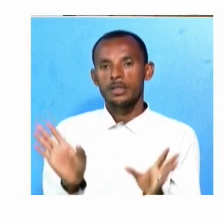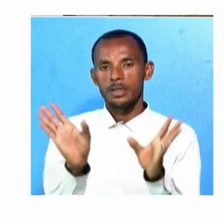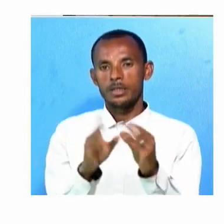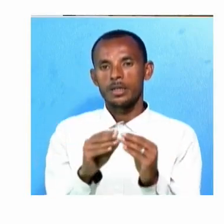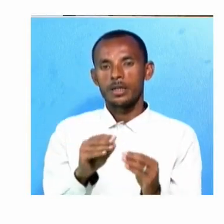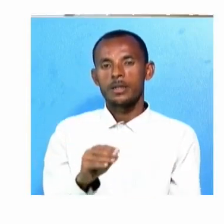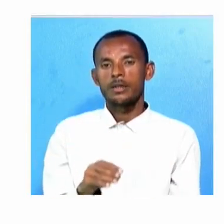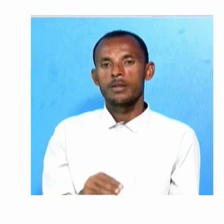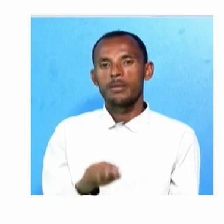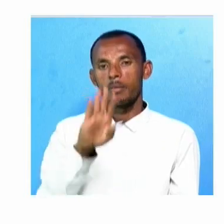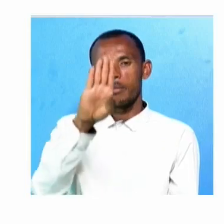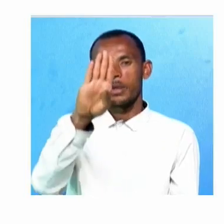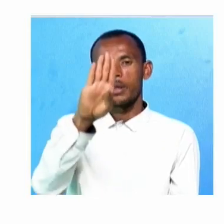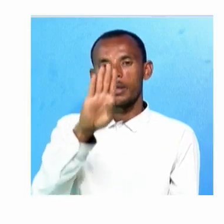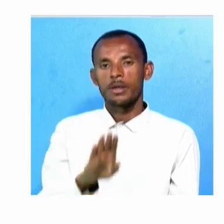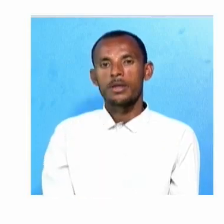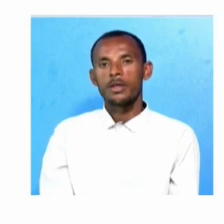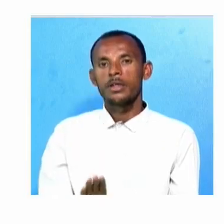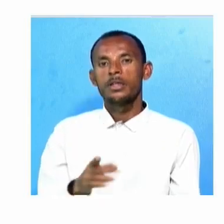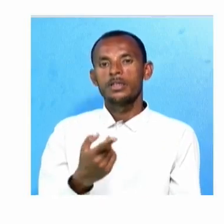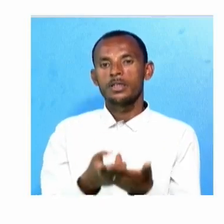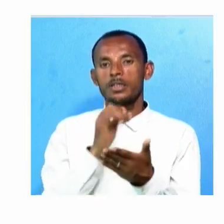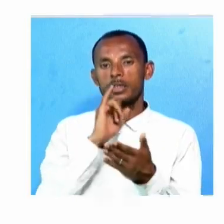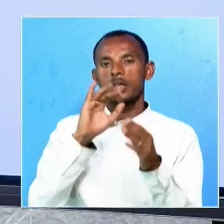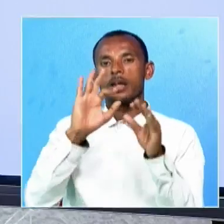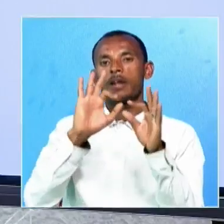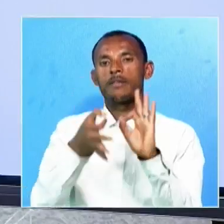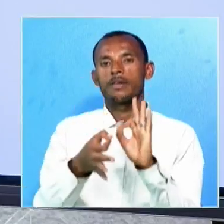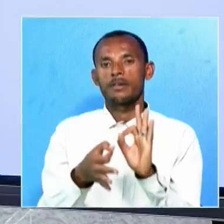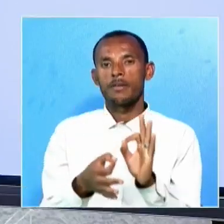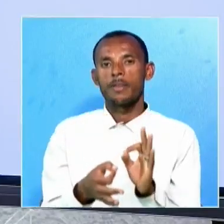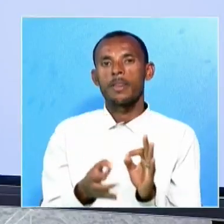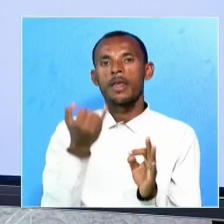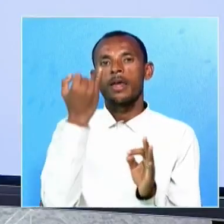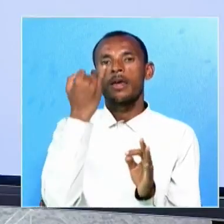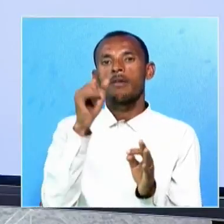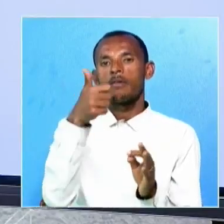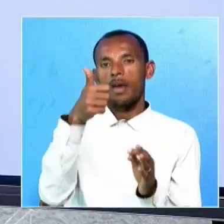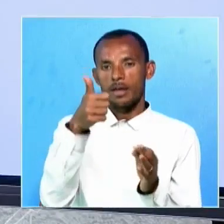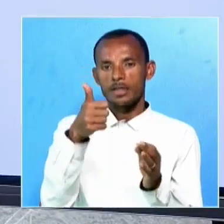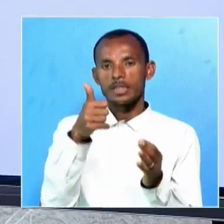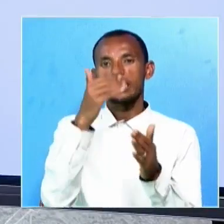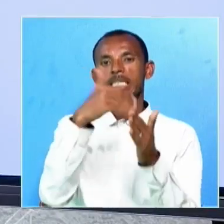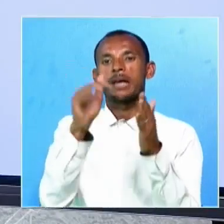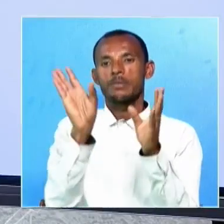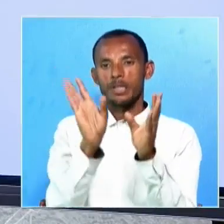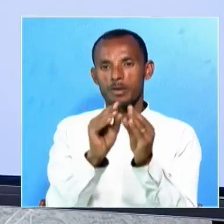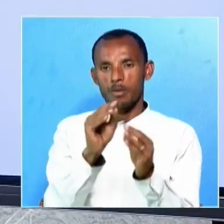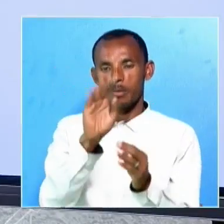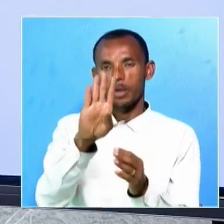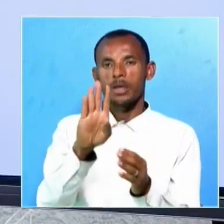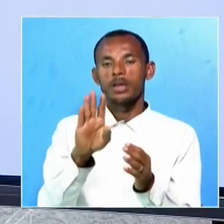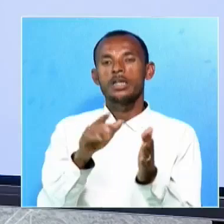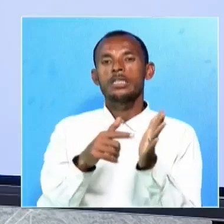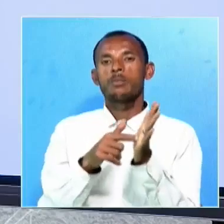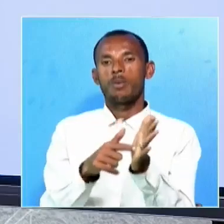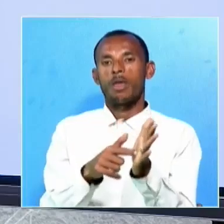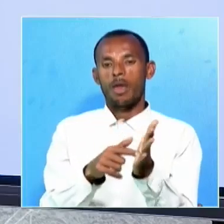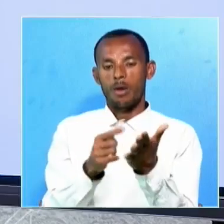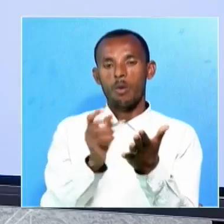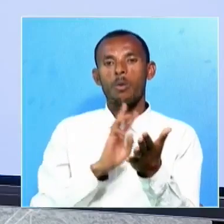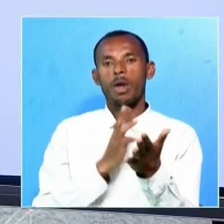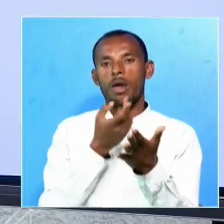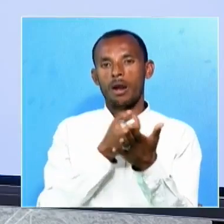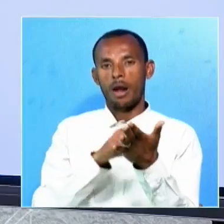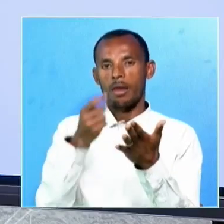set B. This is a definition. If A is subset of B, symbolically we write in this form.